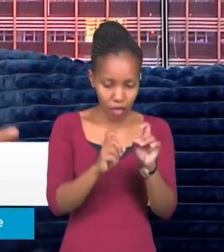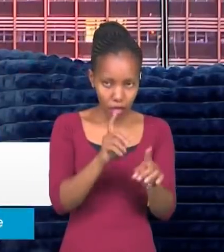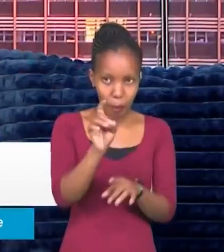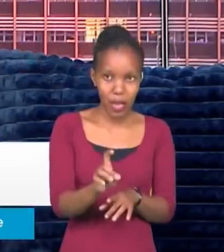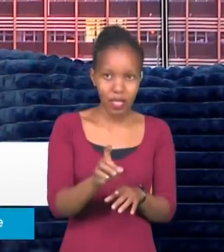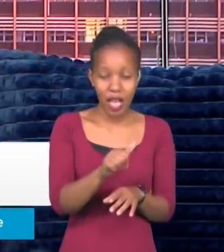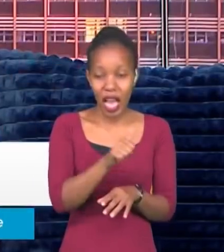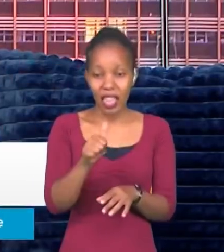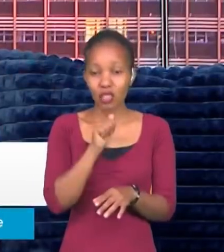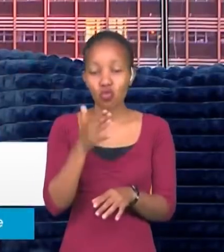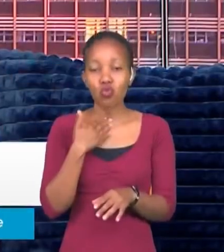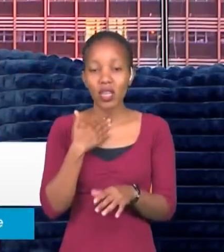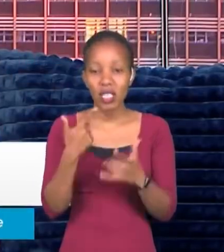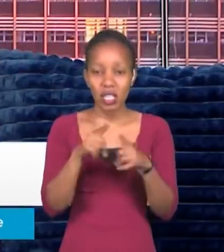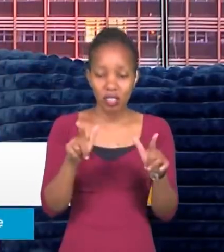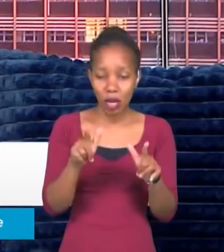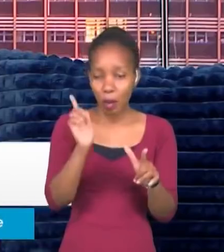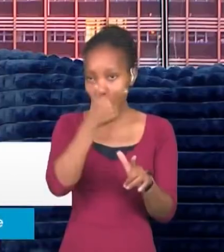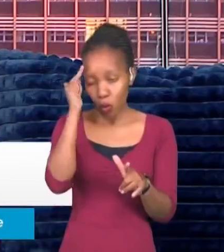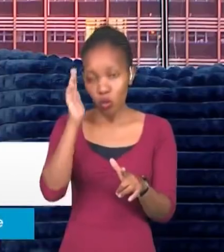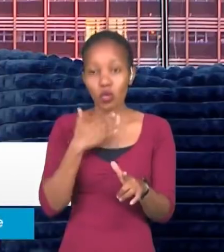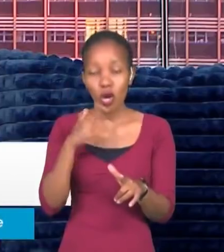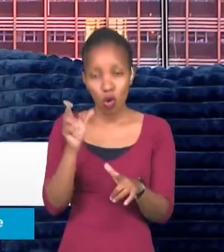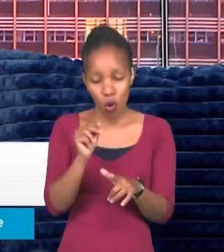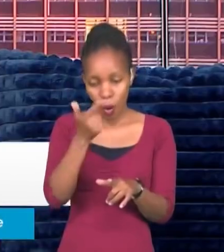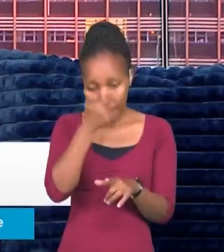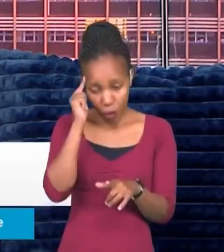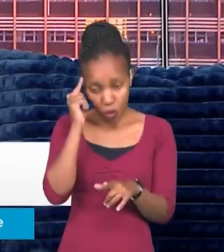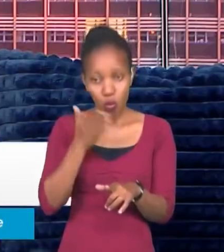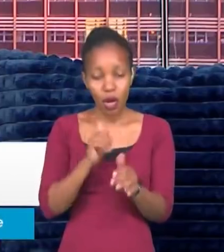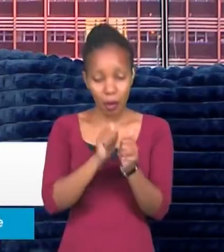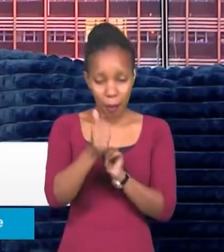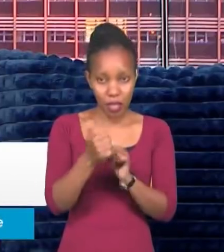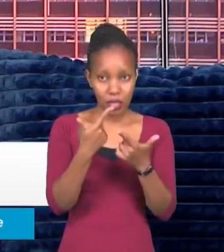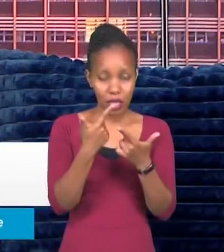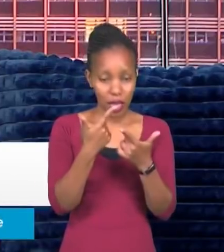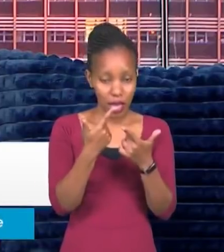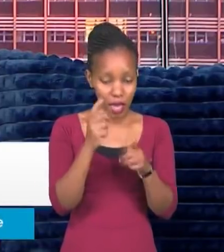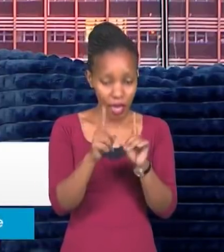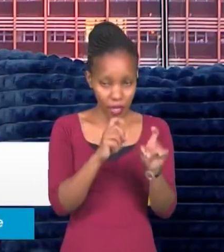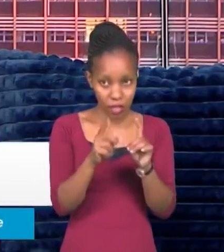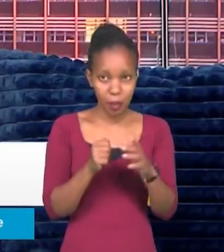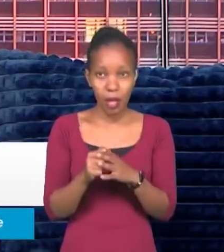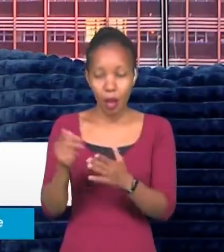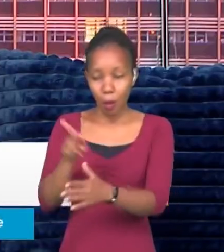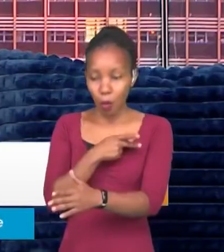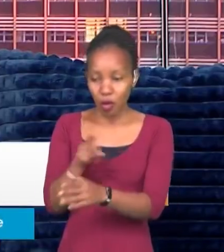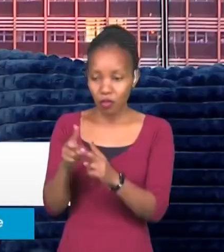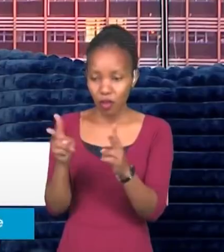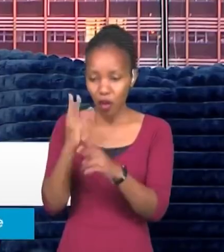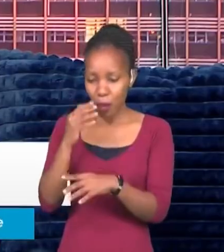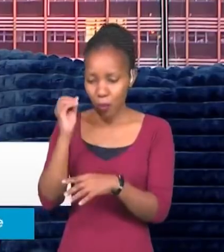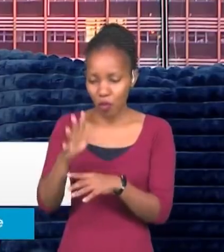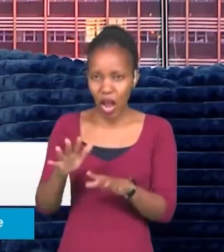not doing literature because they want to, they're reading it's because exams. Of the exams. Yeah. But think about poetry. Very beautiful. Yeah. You appreciate how